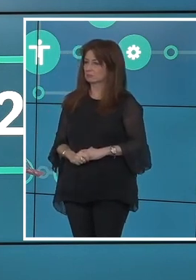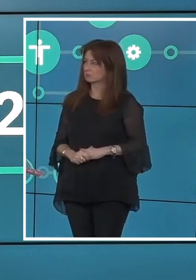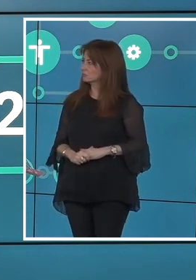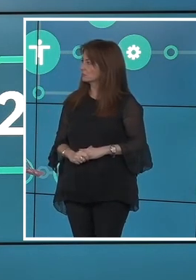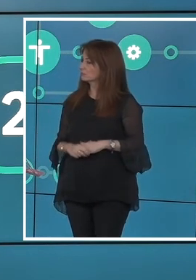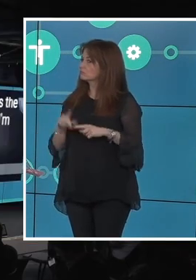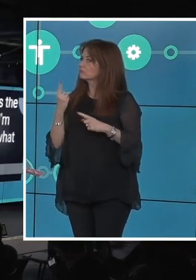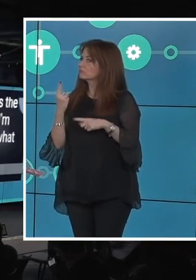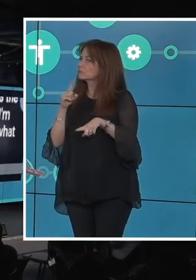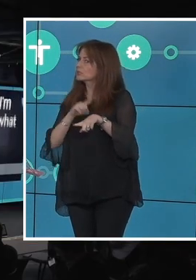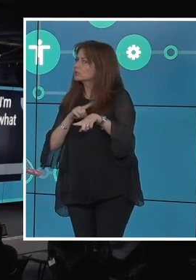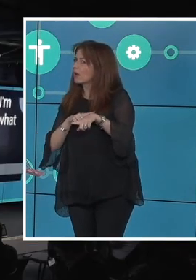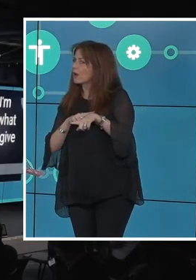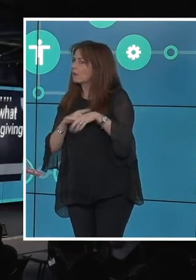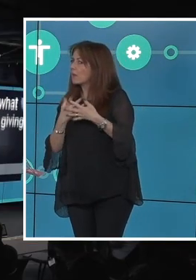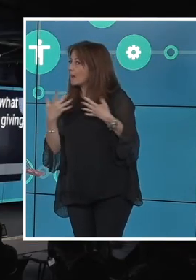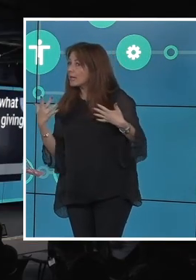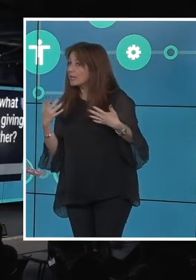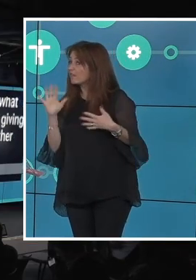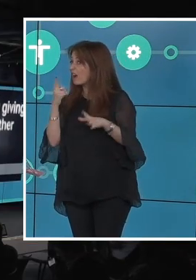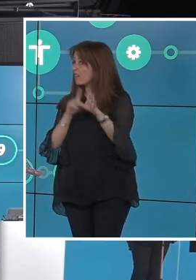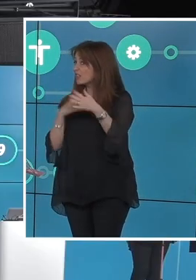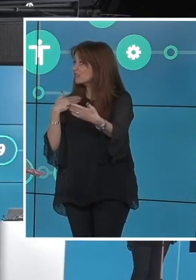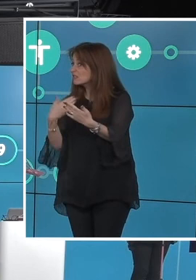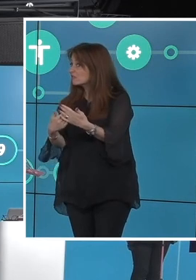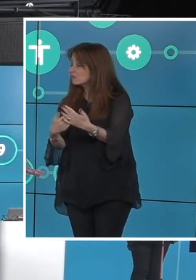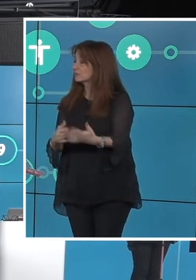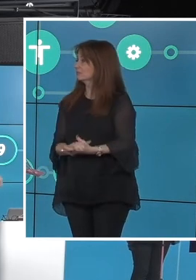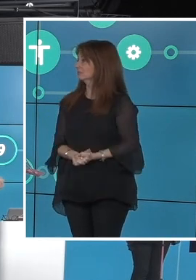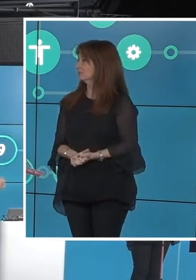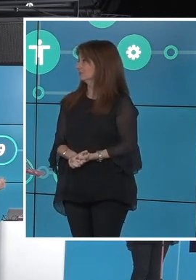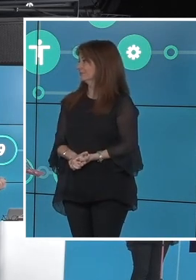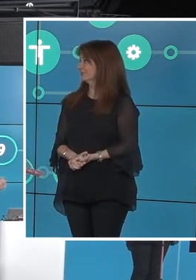And what time scale have you given yourself? Is it another 5 years?